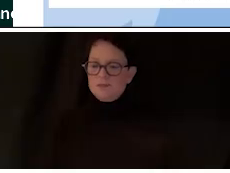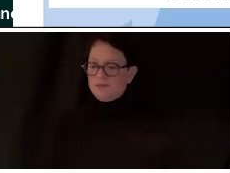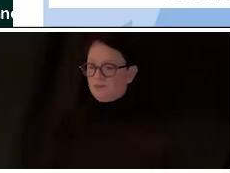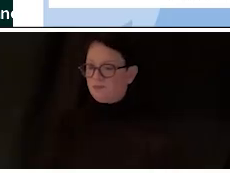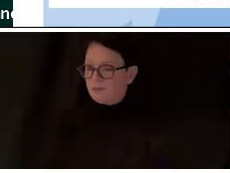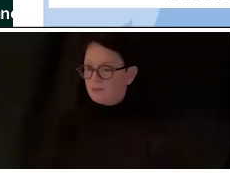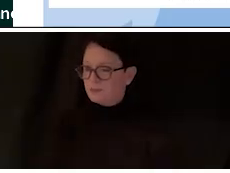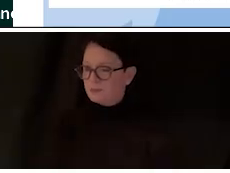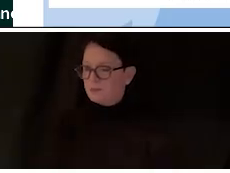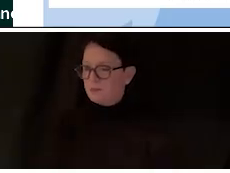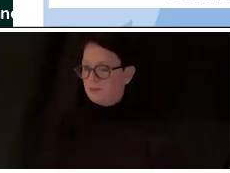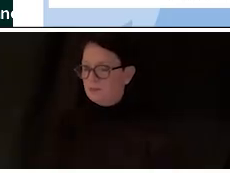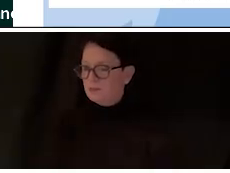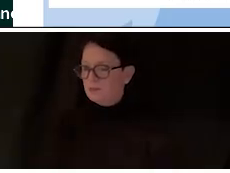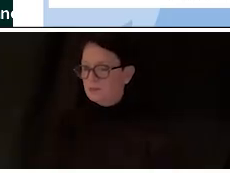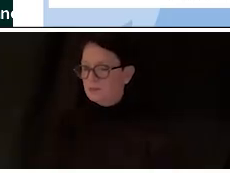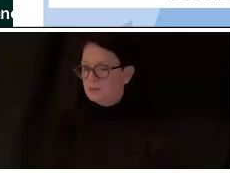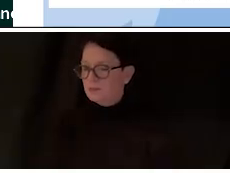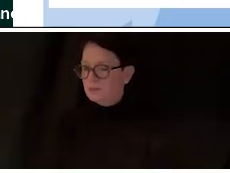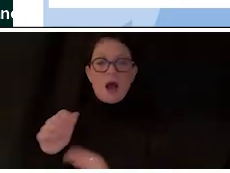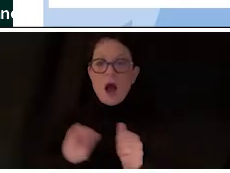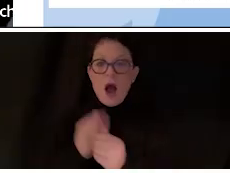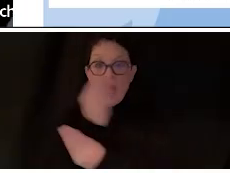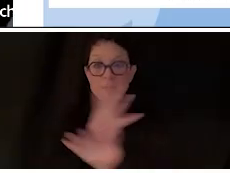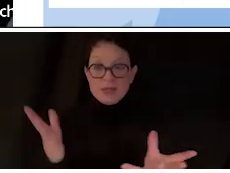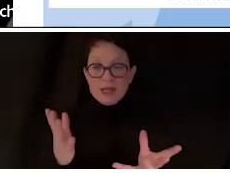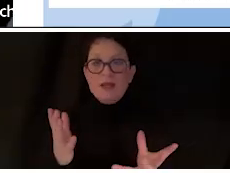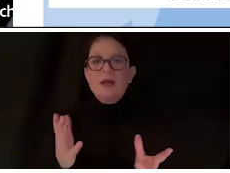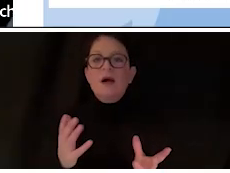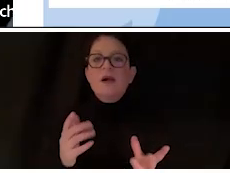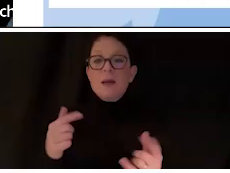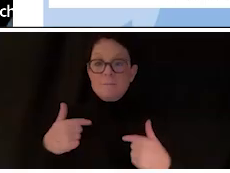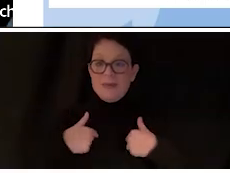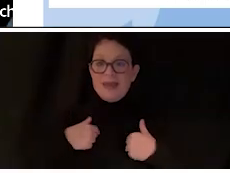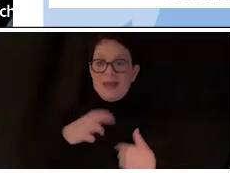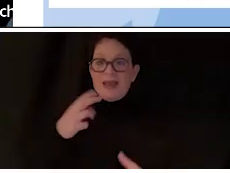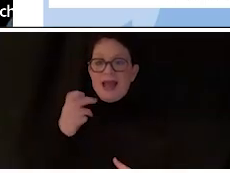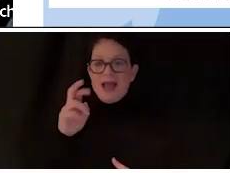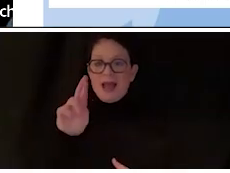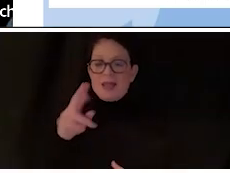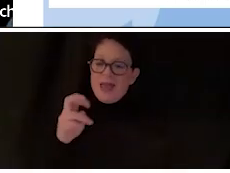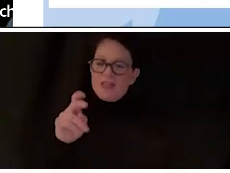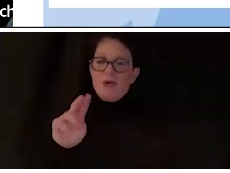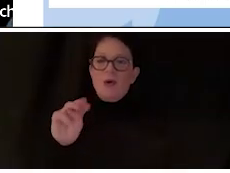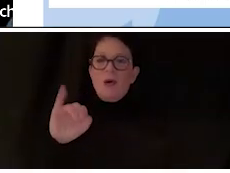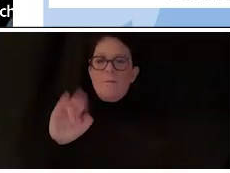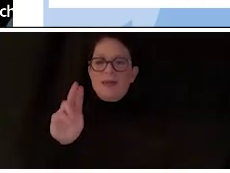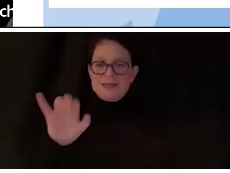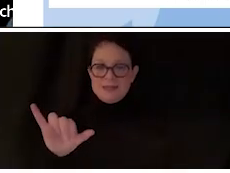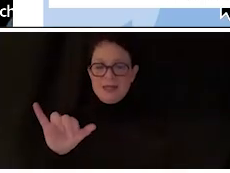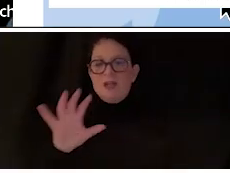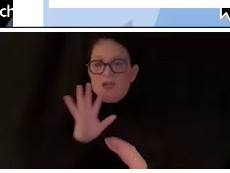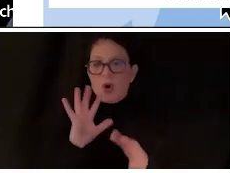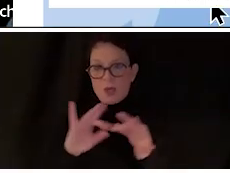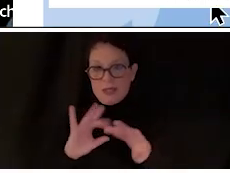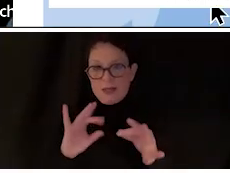The Division of Developmental Disabilities updates will be provided by me, Heather Mincy. Next